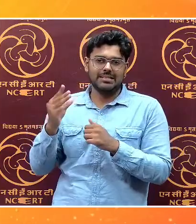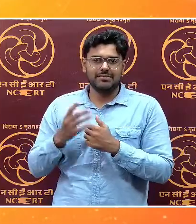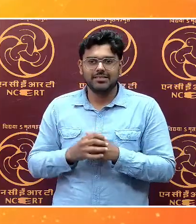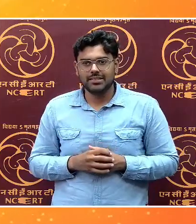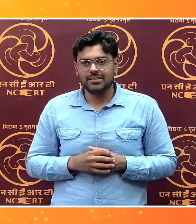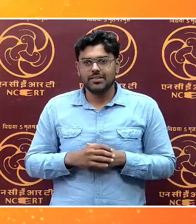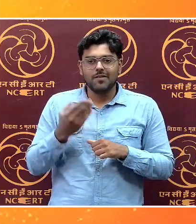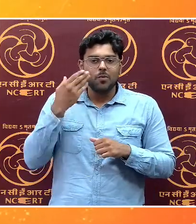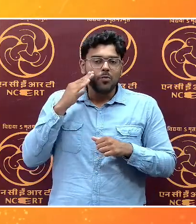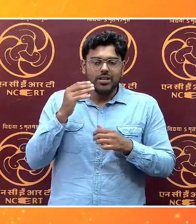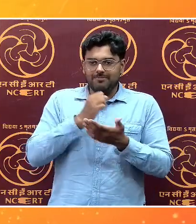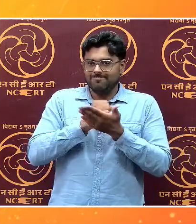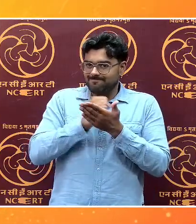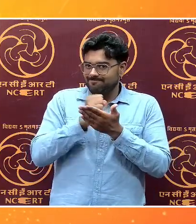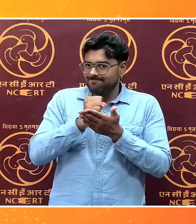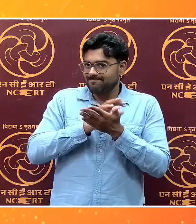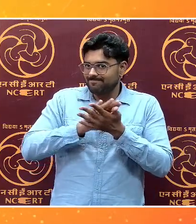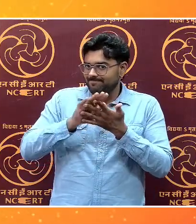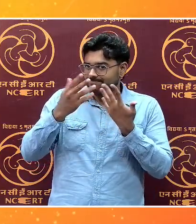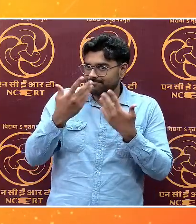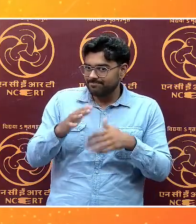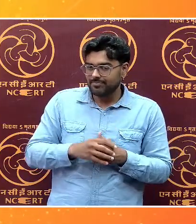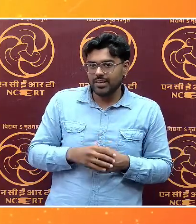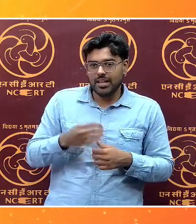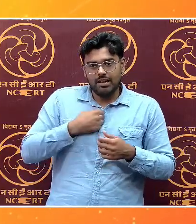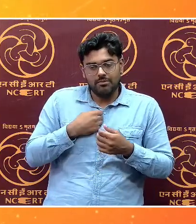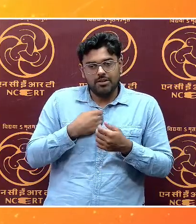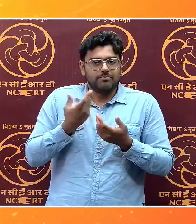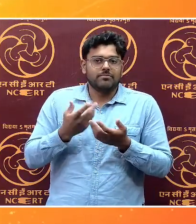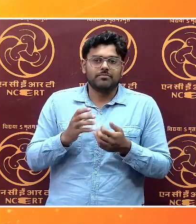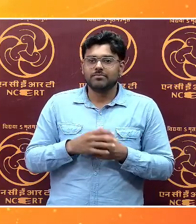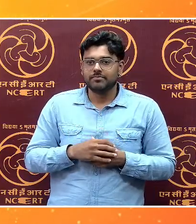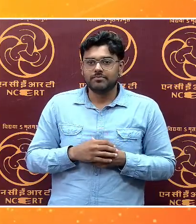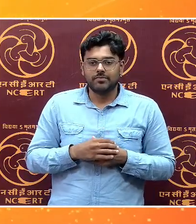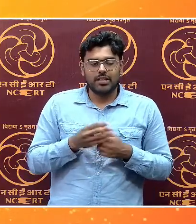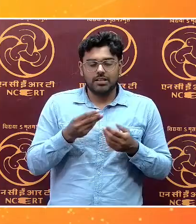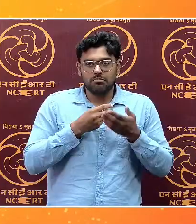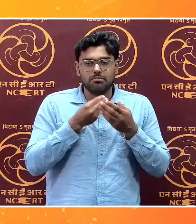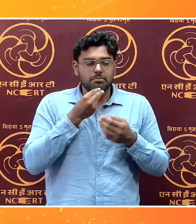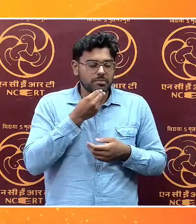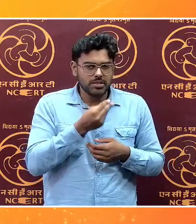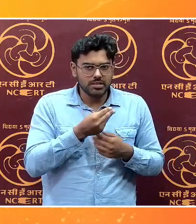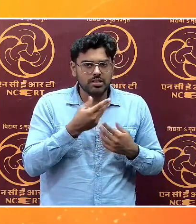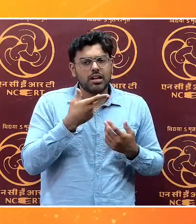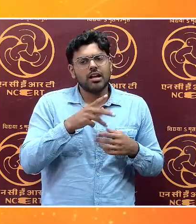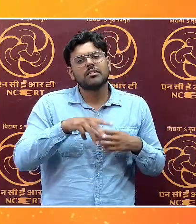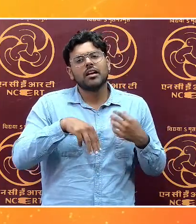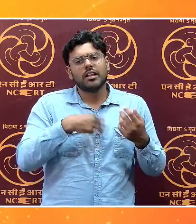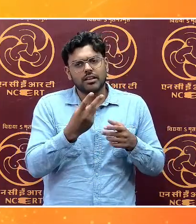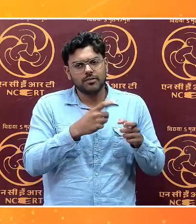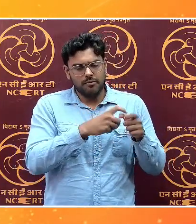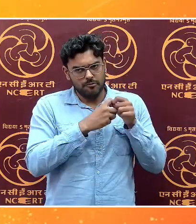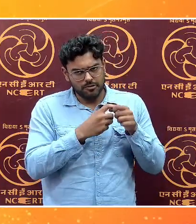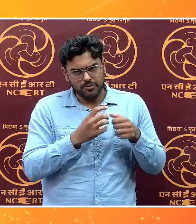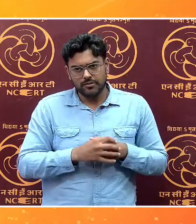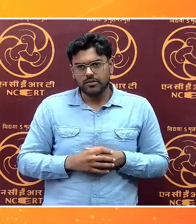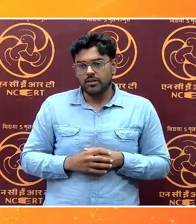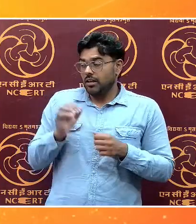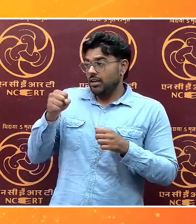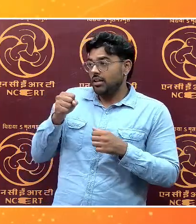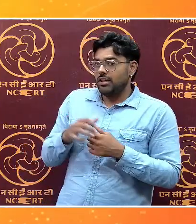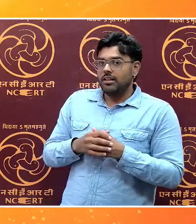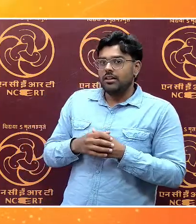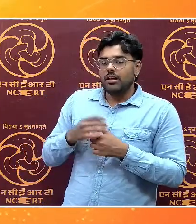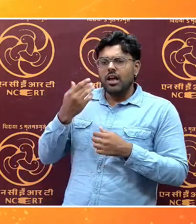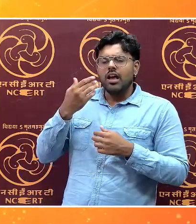after doing this activity also, I now request Neil to ask another question. Yes, so if you